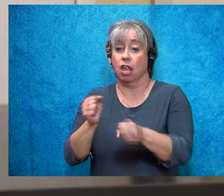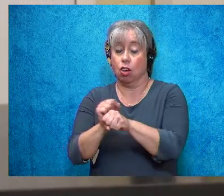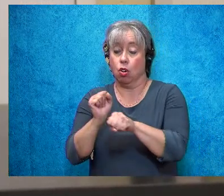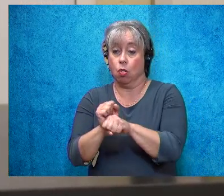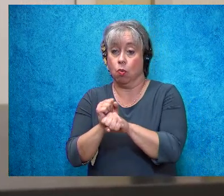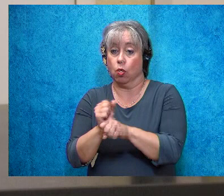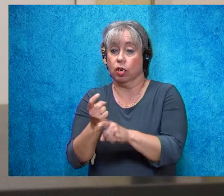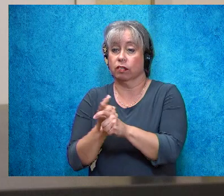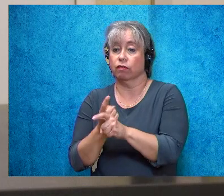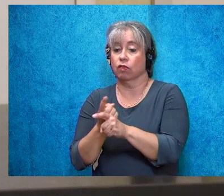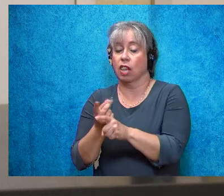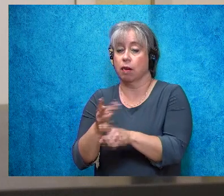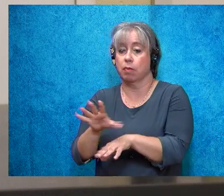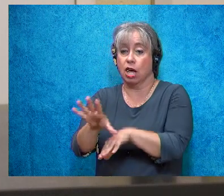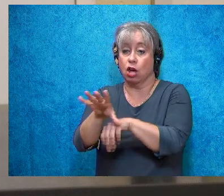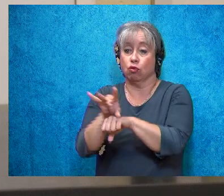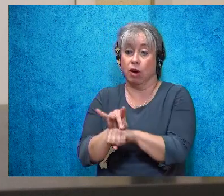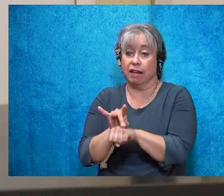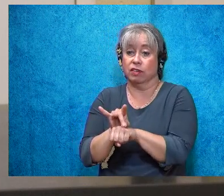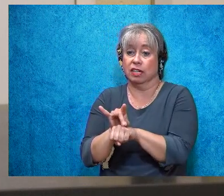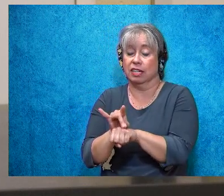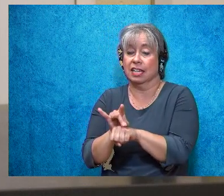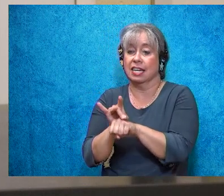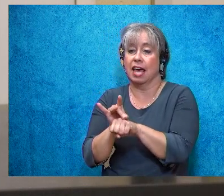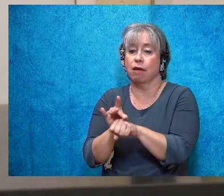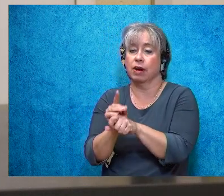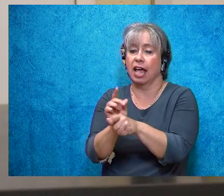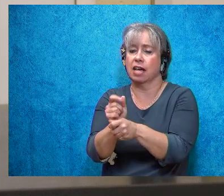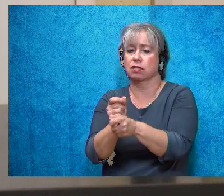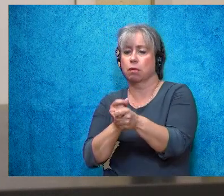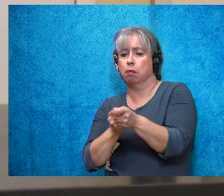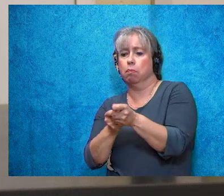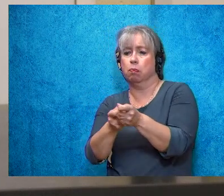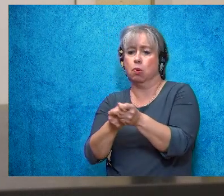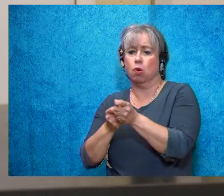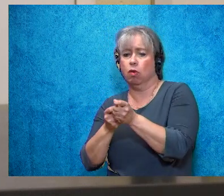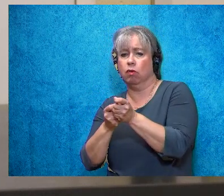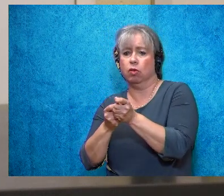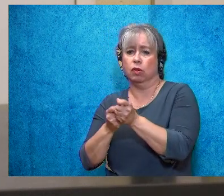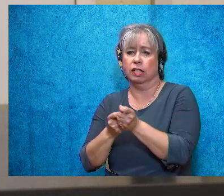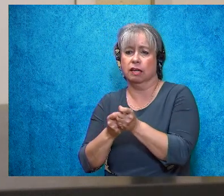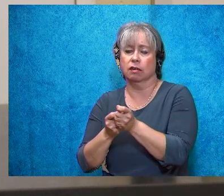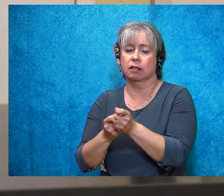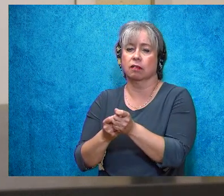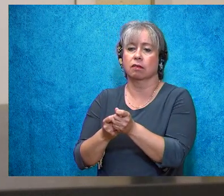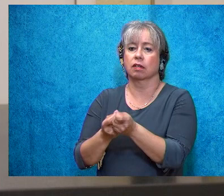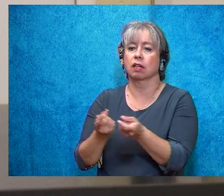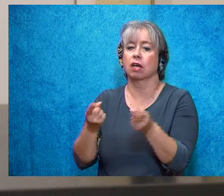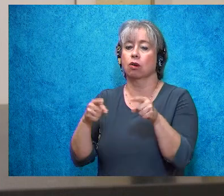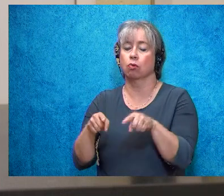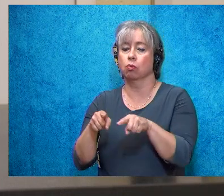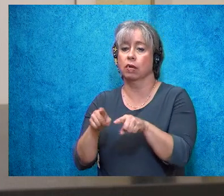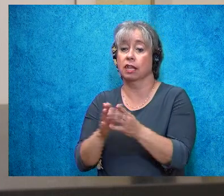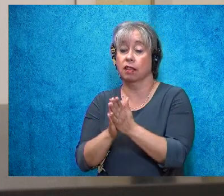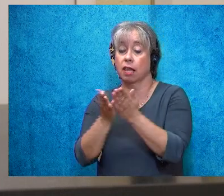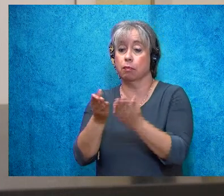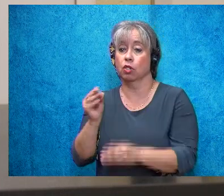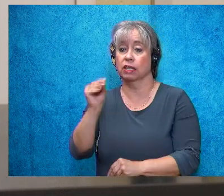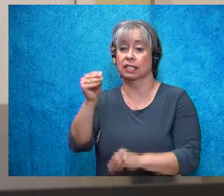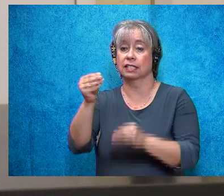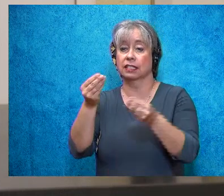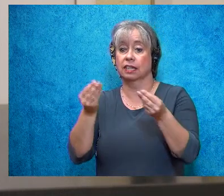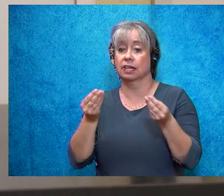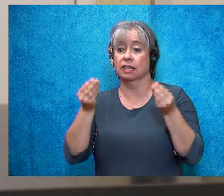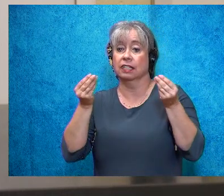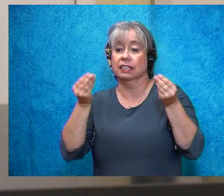gravity. Now the book has gravitational potential energy. As long as the book is here, it has this amount.